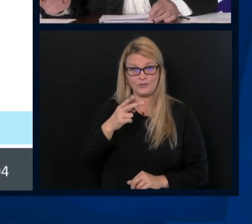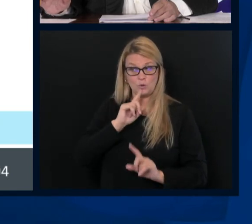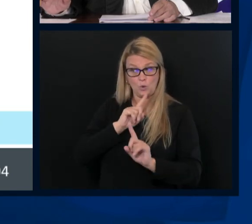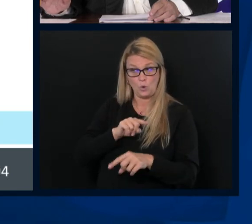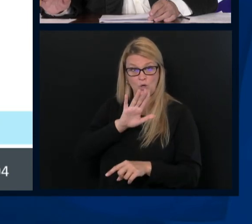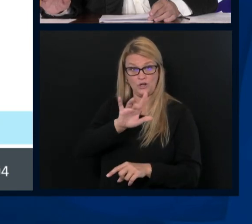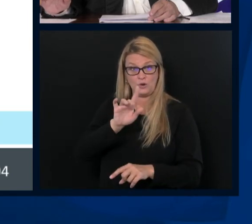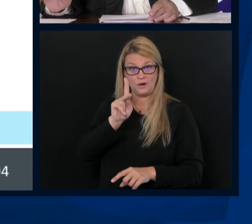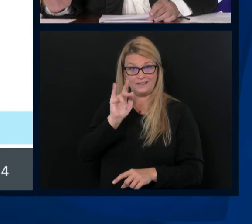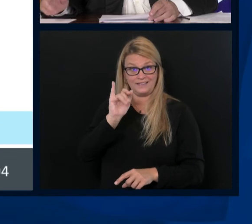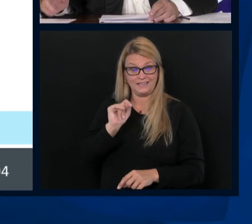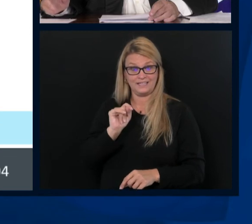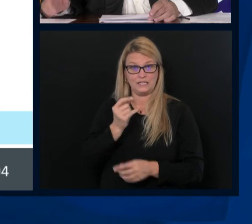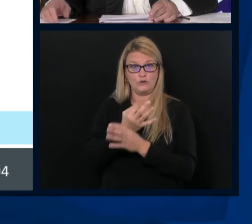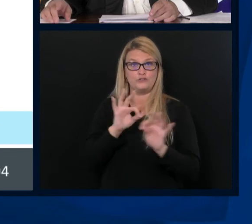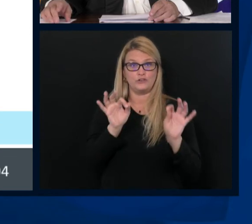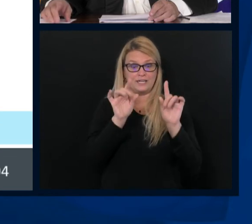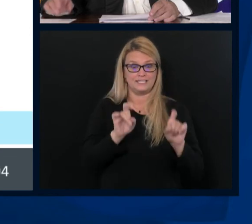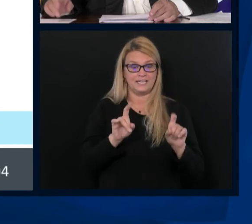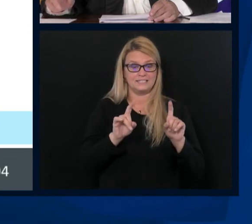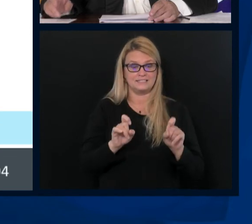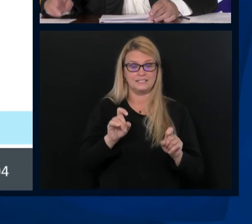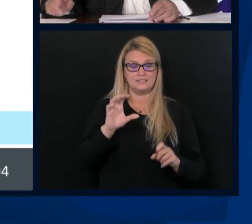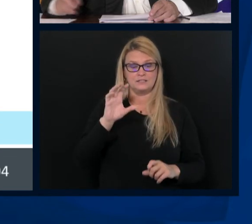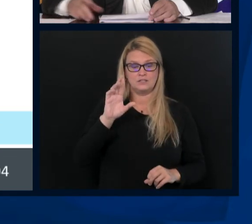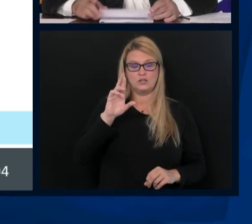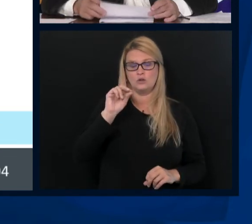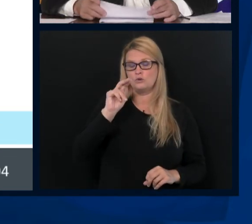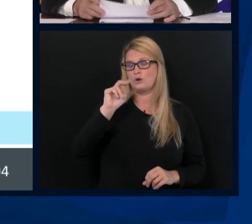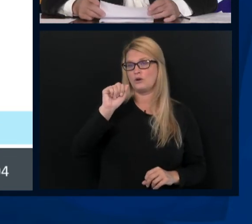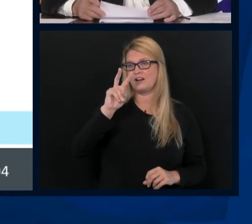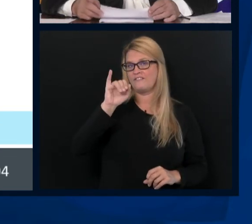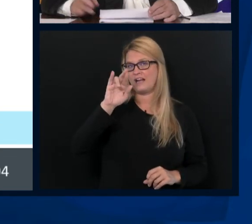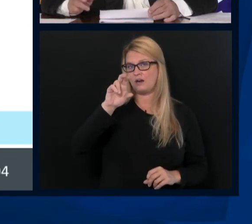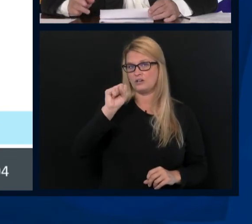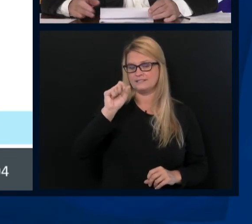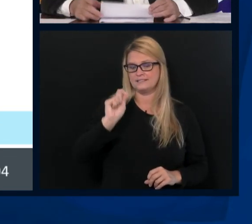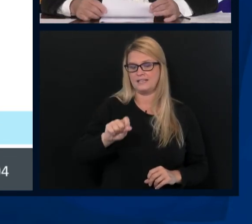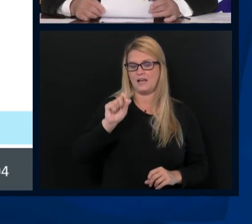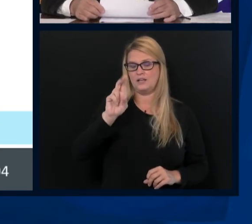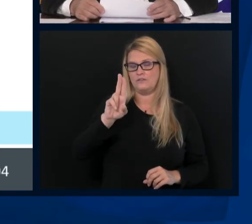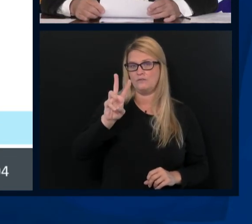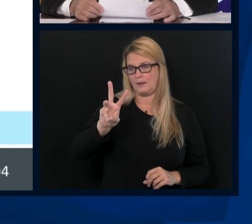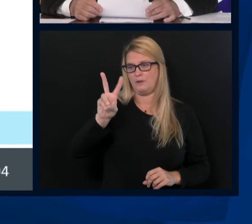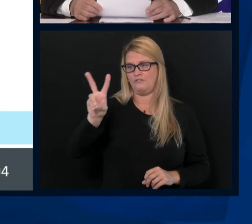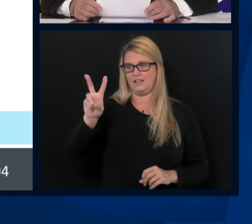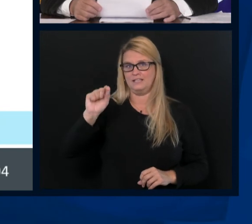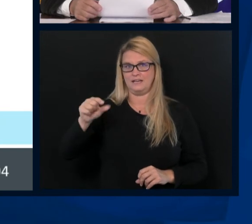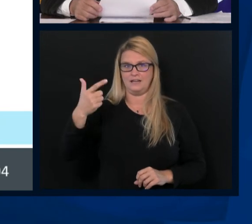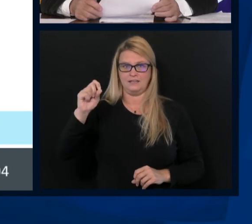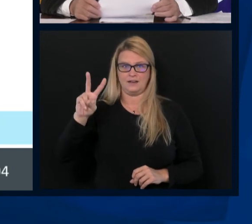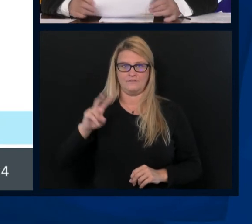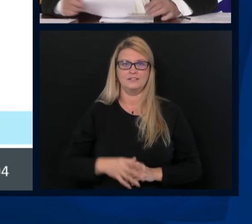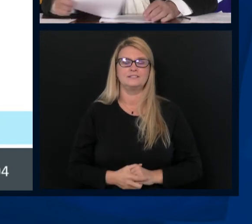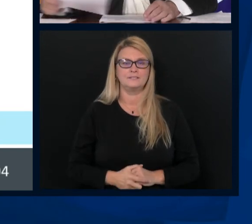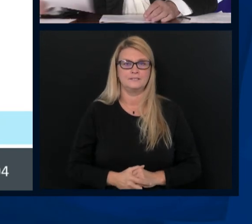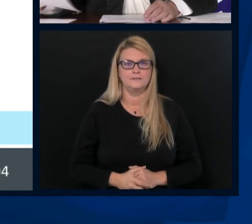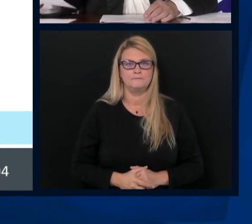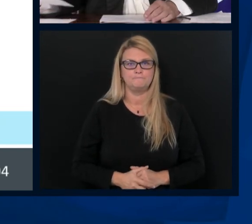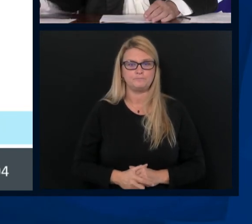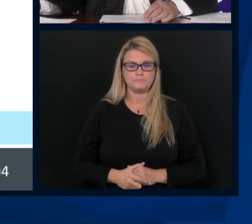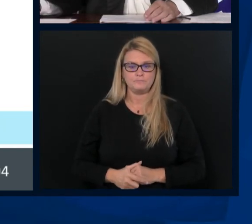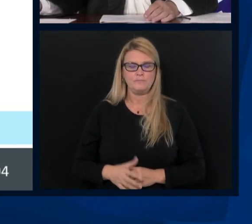free testing information, go to our coronavirus website and get this. The way I think all this works